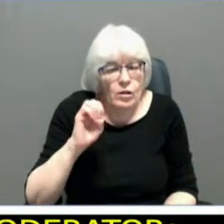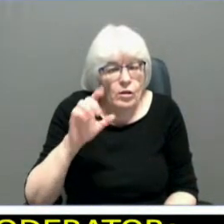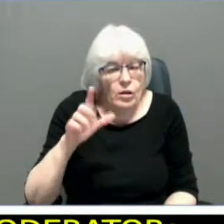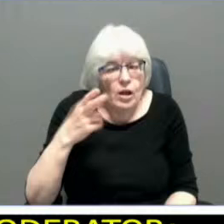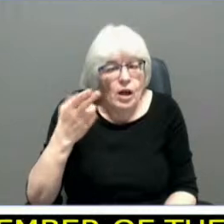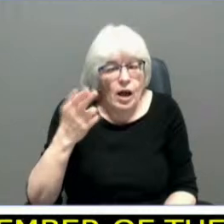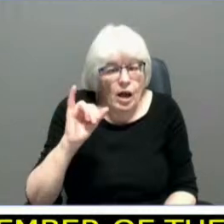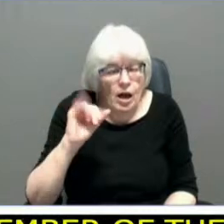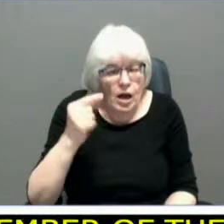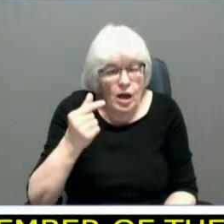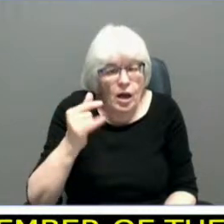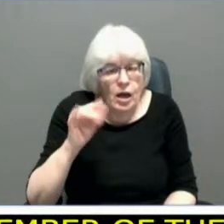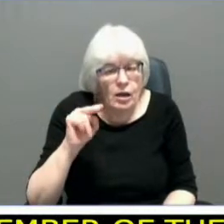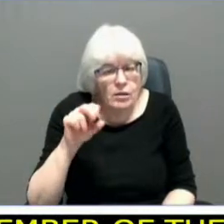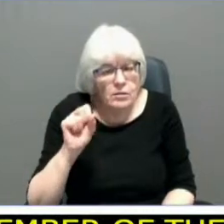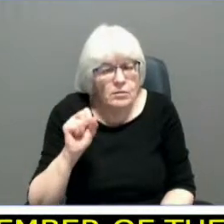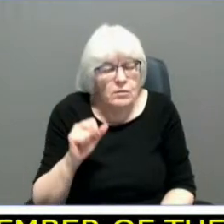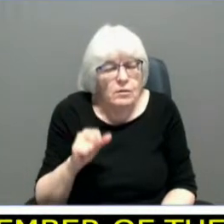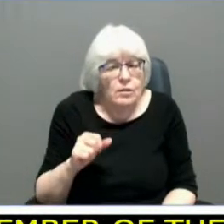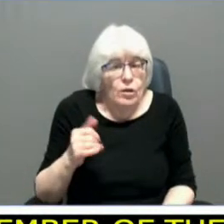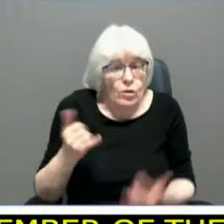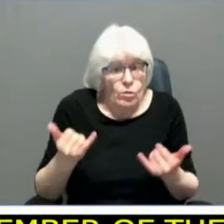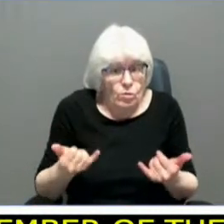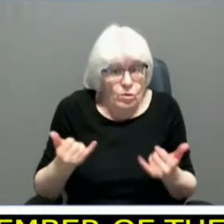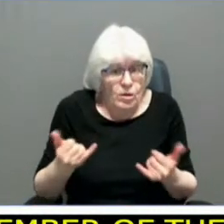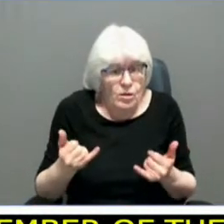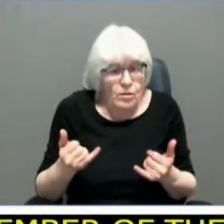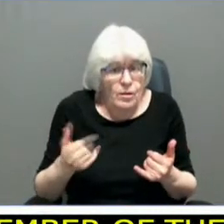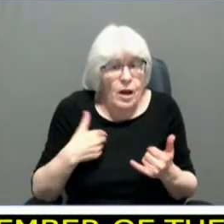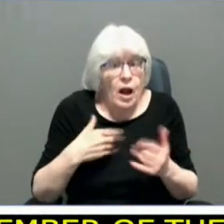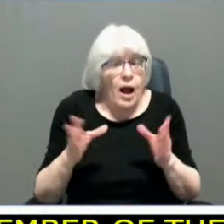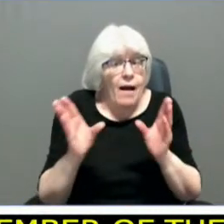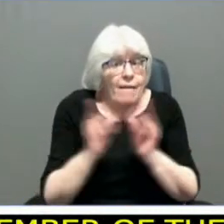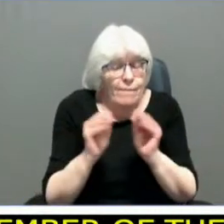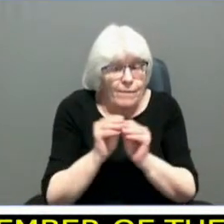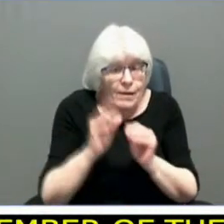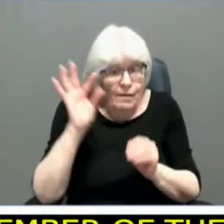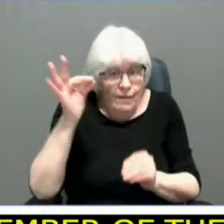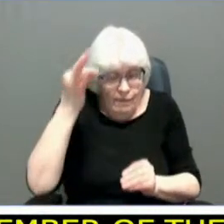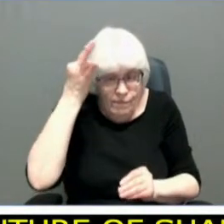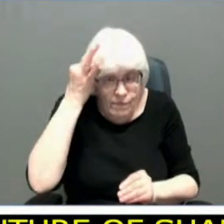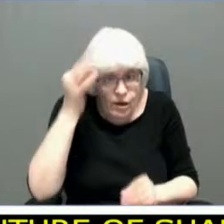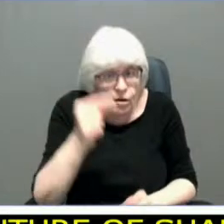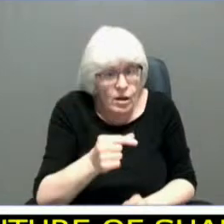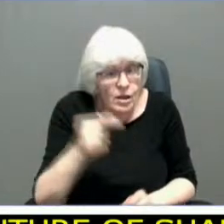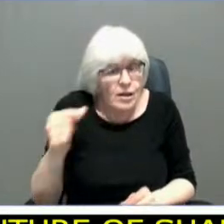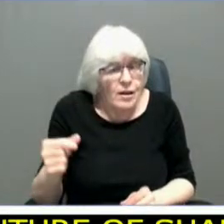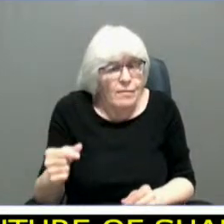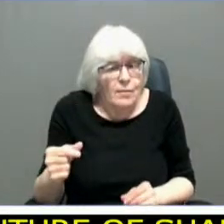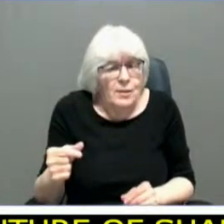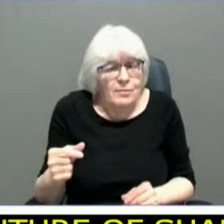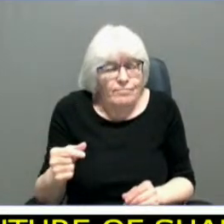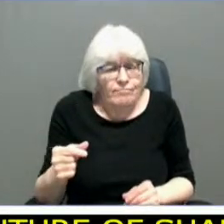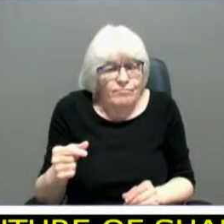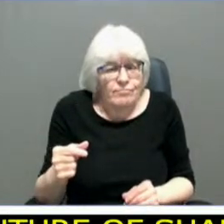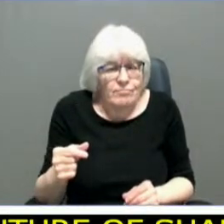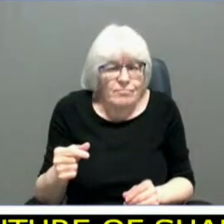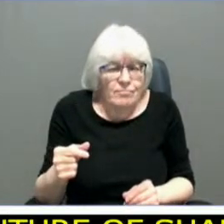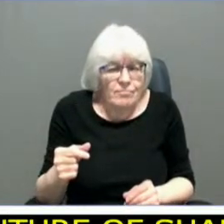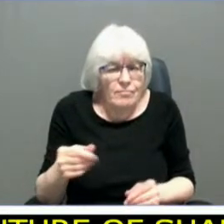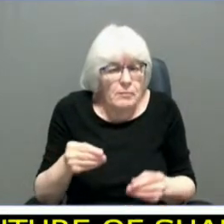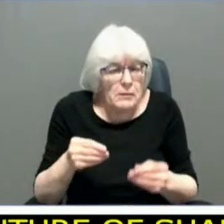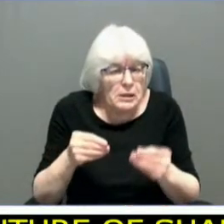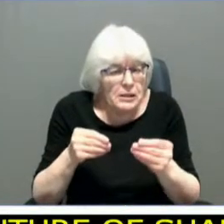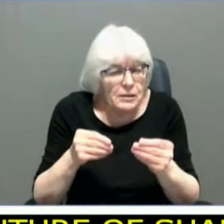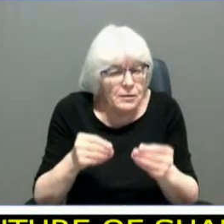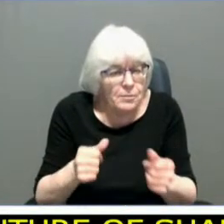Repsol are certainly looking at, and they've had meetings with the federal government on the expansion or I should say refurbishment of the plant to an